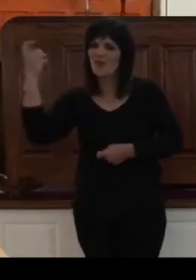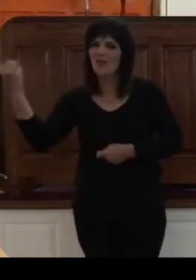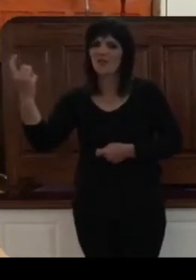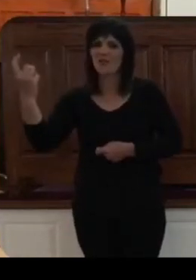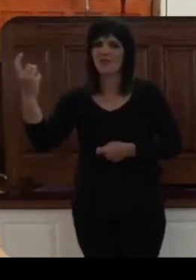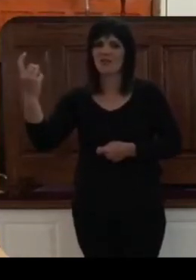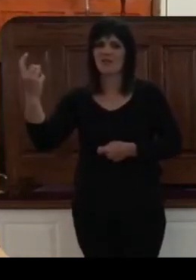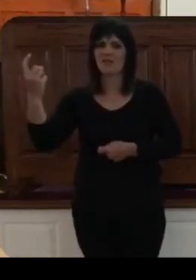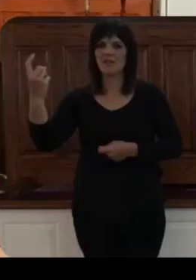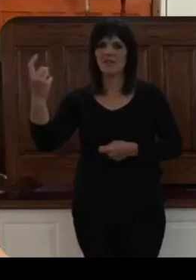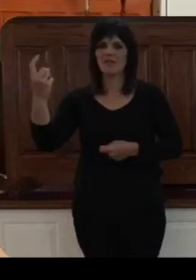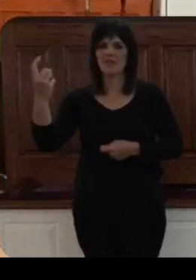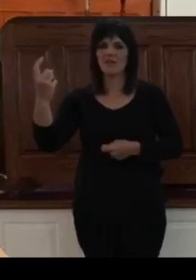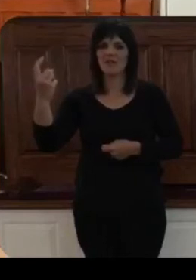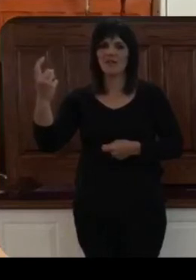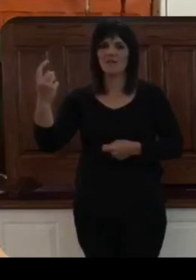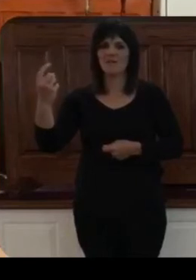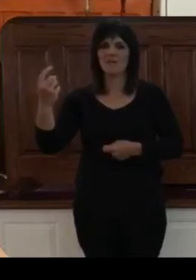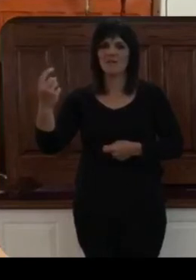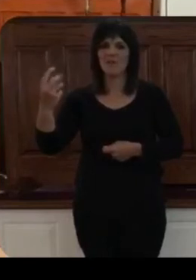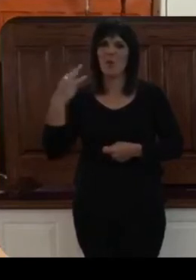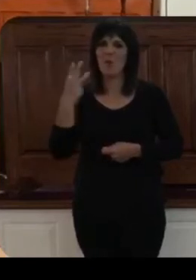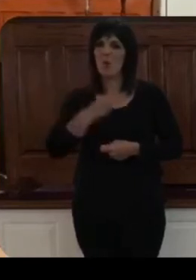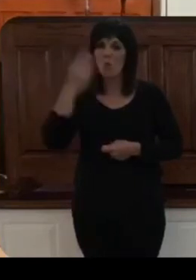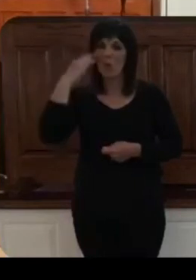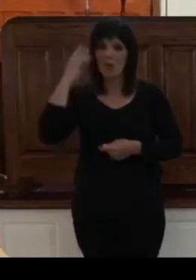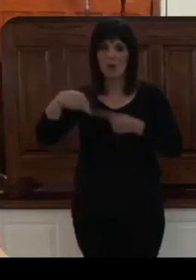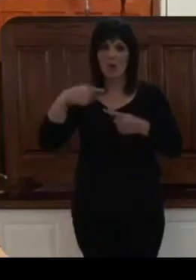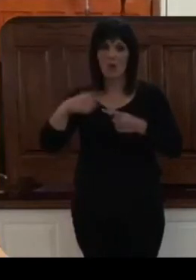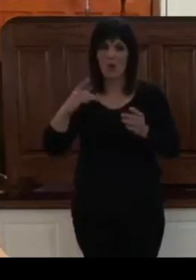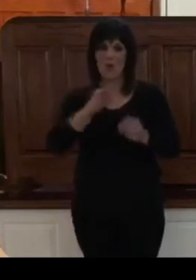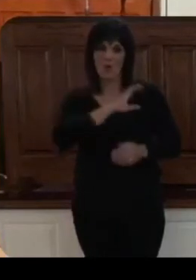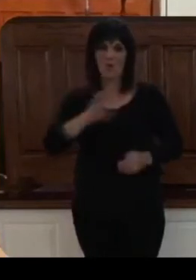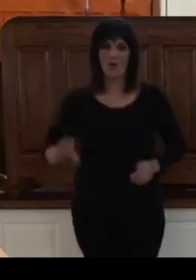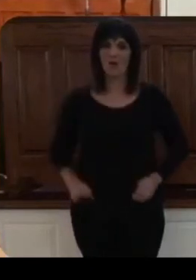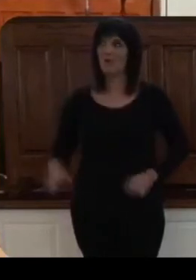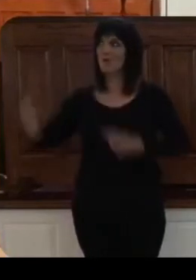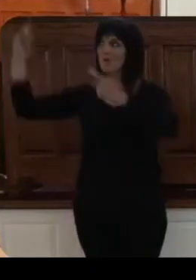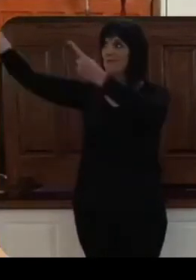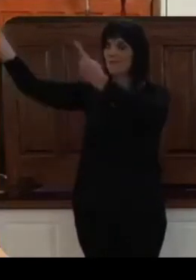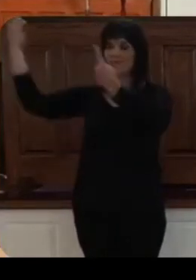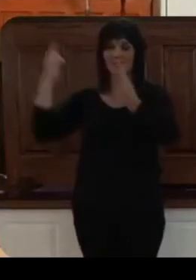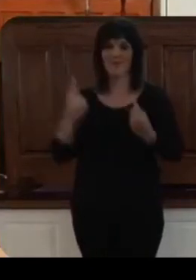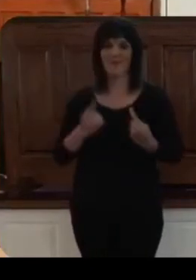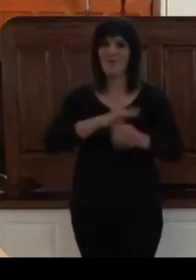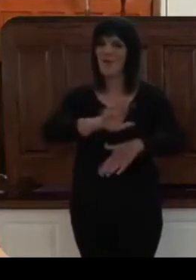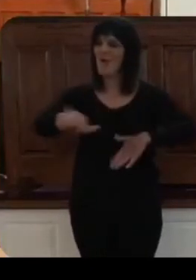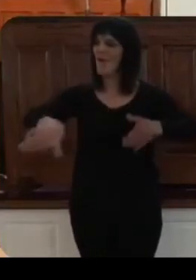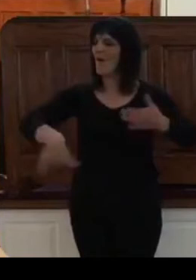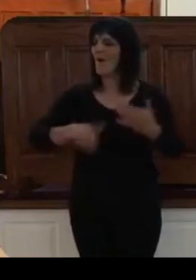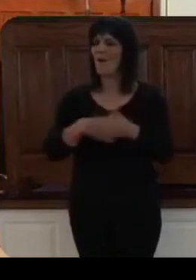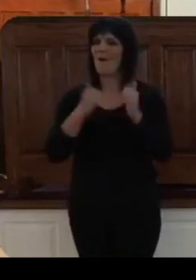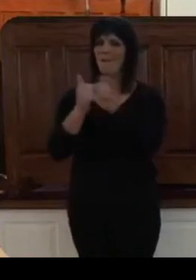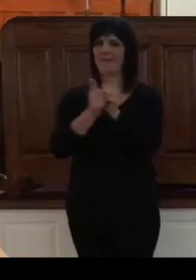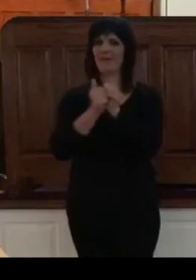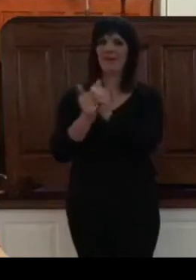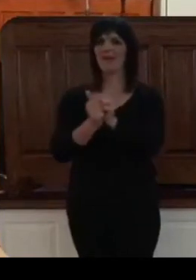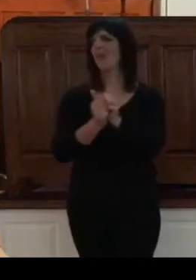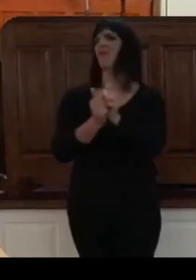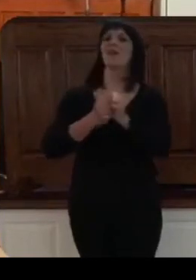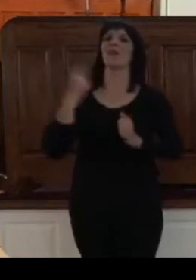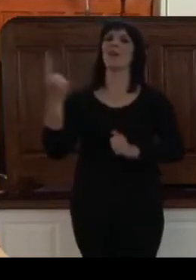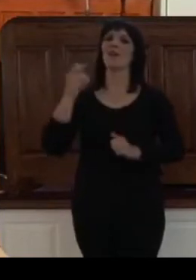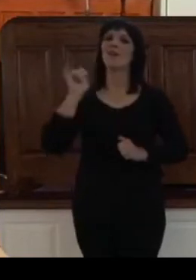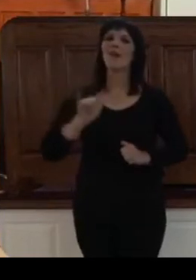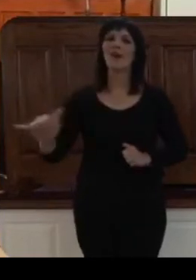we celebrate. We know when Christ returns, because of this, we'll all be together again forever. Forever.